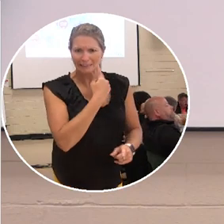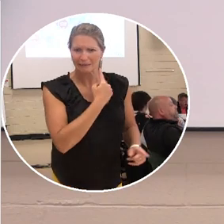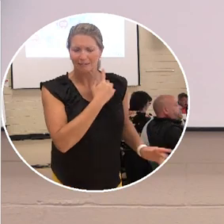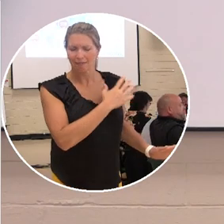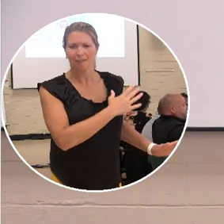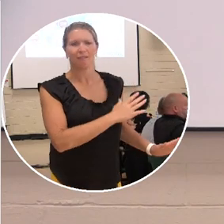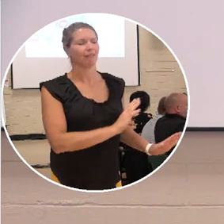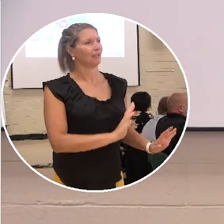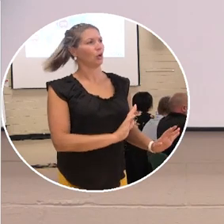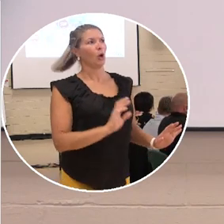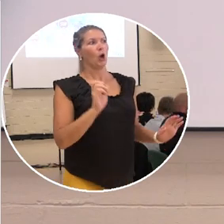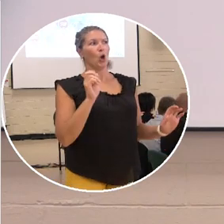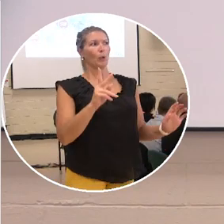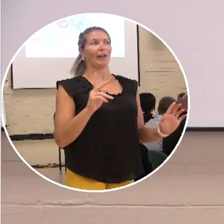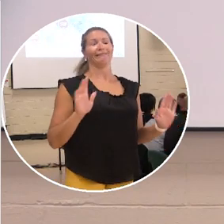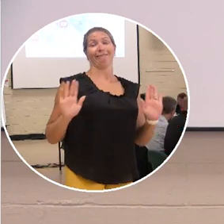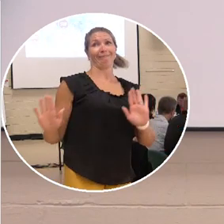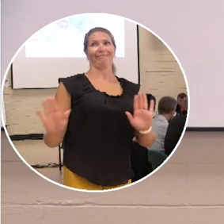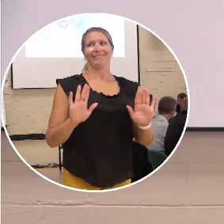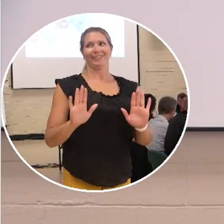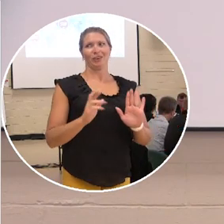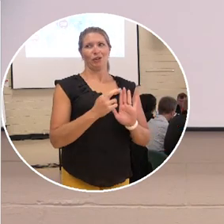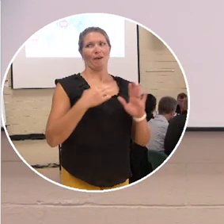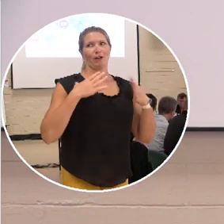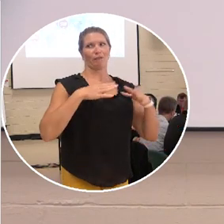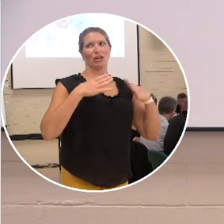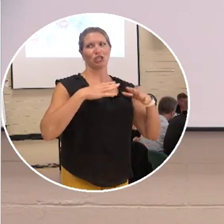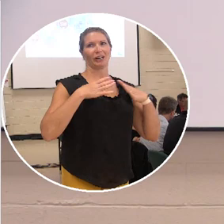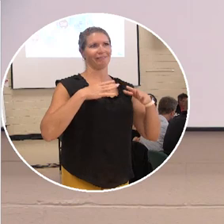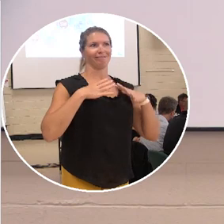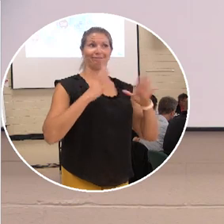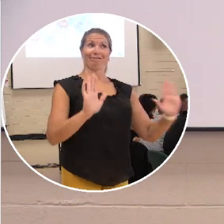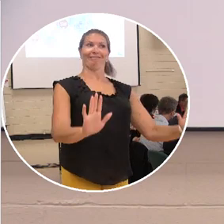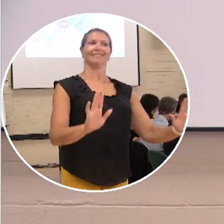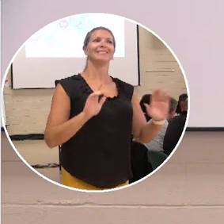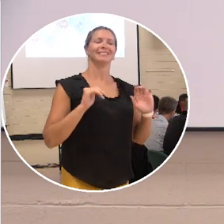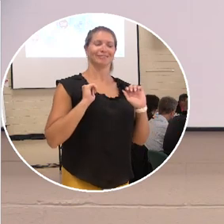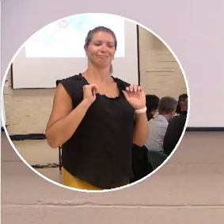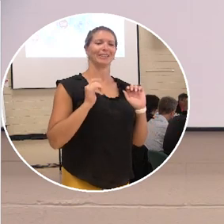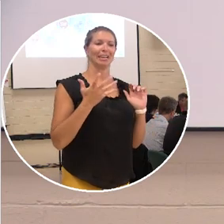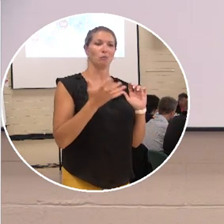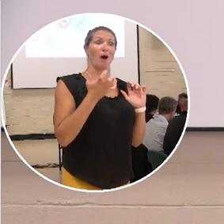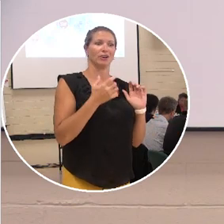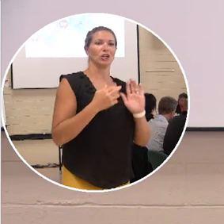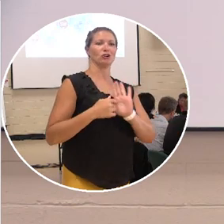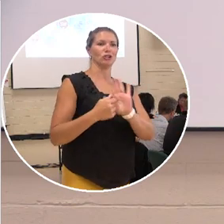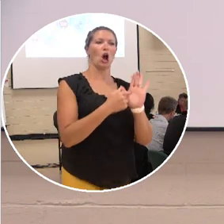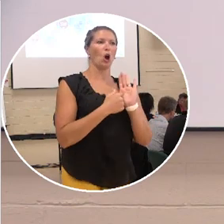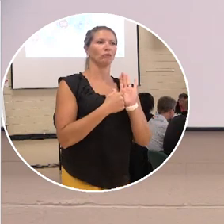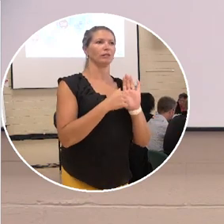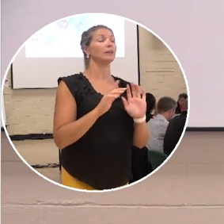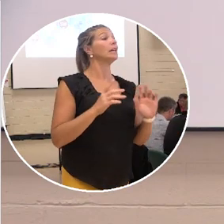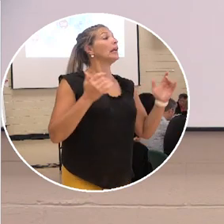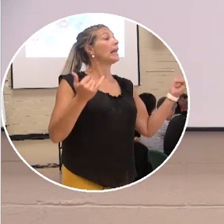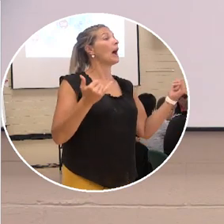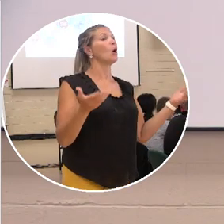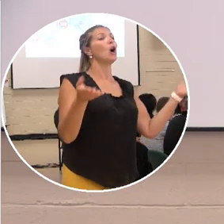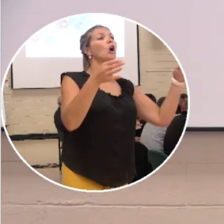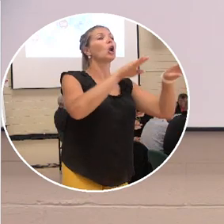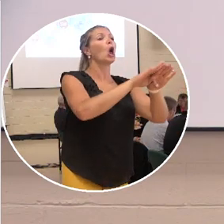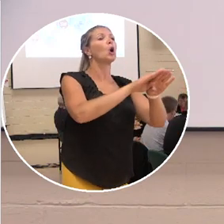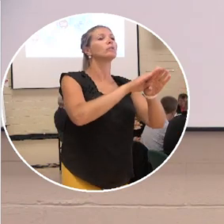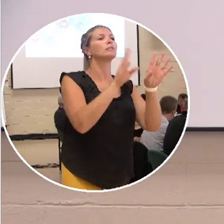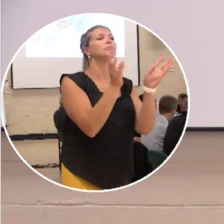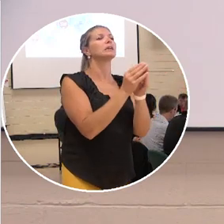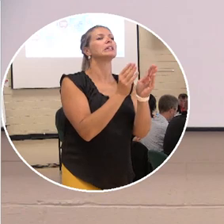to adjourn to closed session. So moved by Wayne, seconded by Hayward. All in favor? Aye.